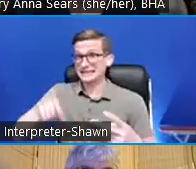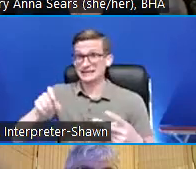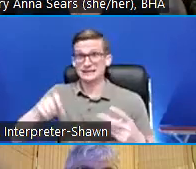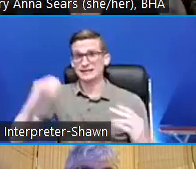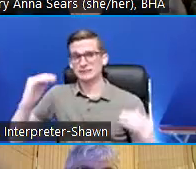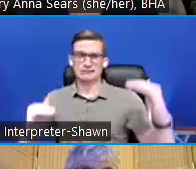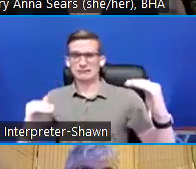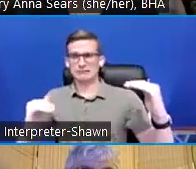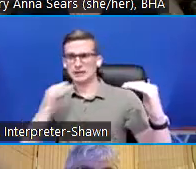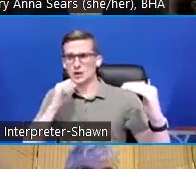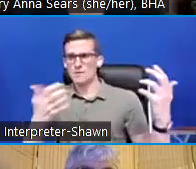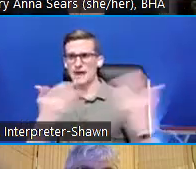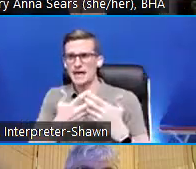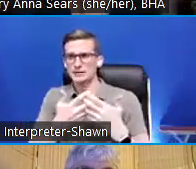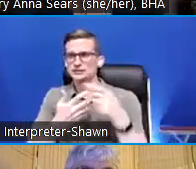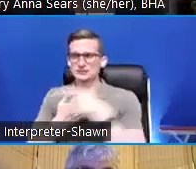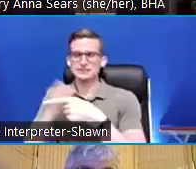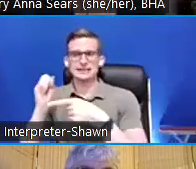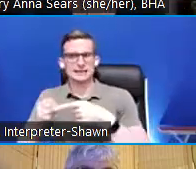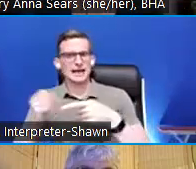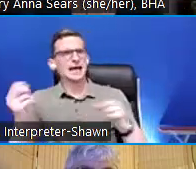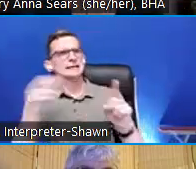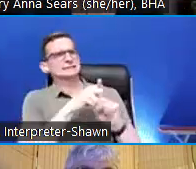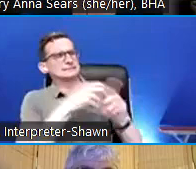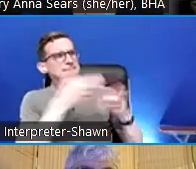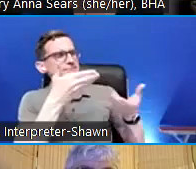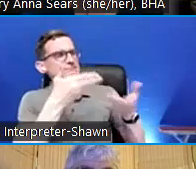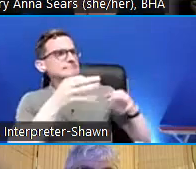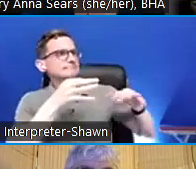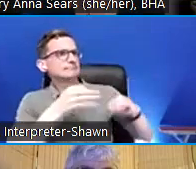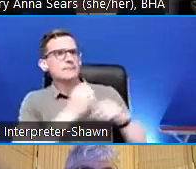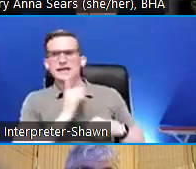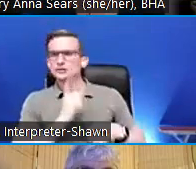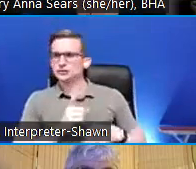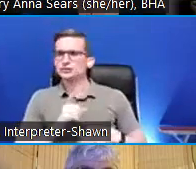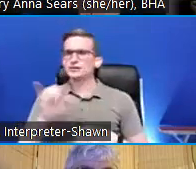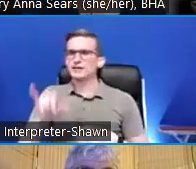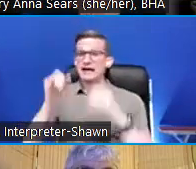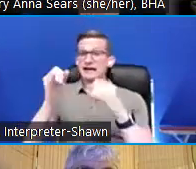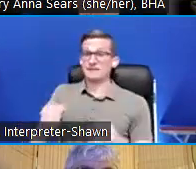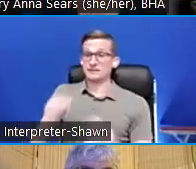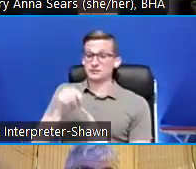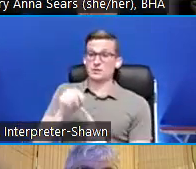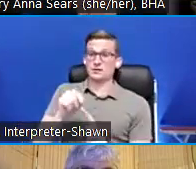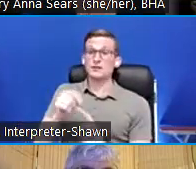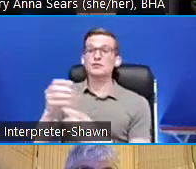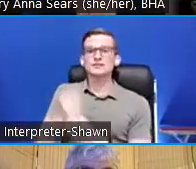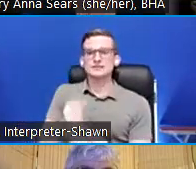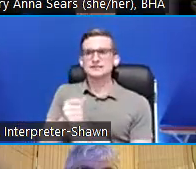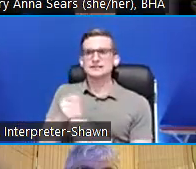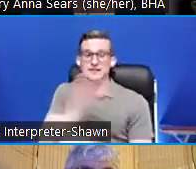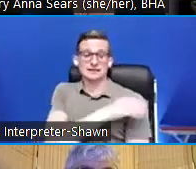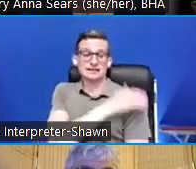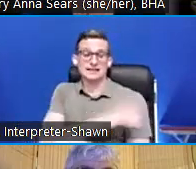entity and the provider to make sure that we're filling that individual's time with clinically relevant services. We are not able to say